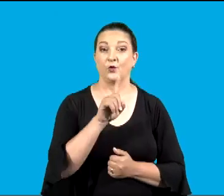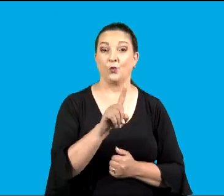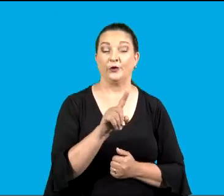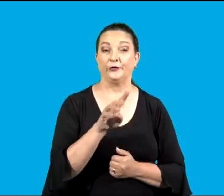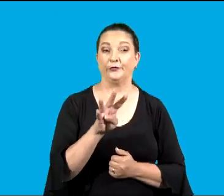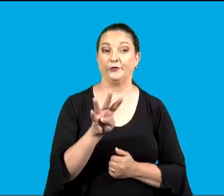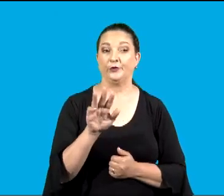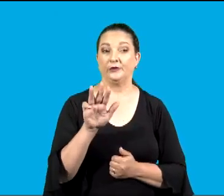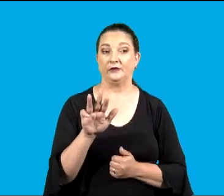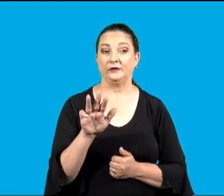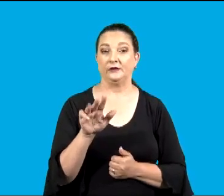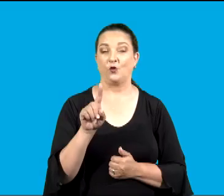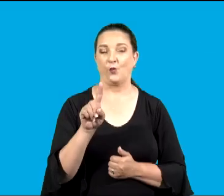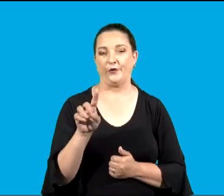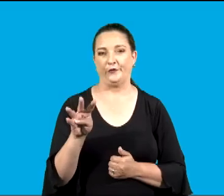is